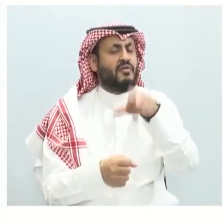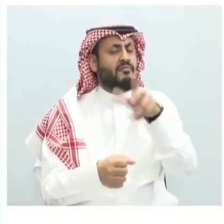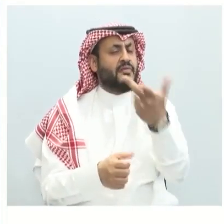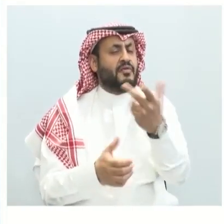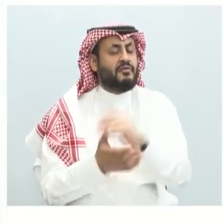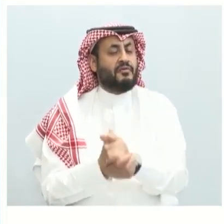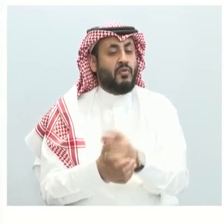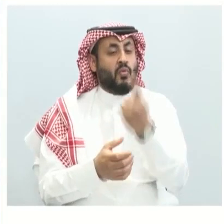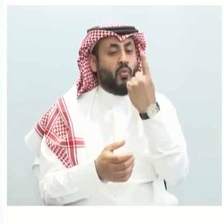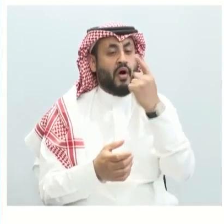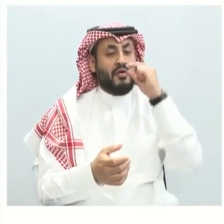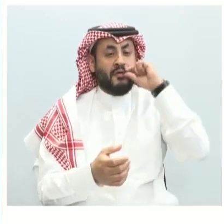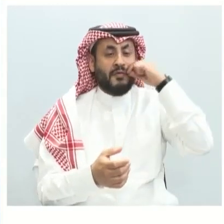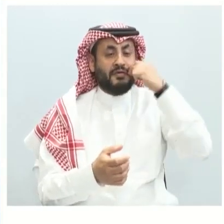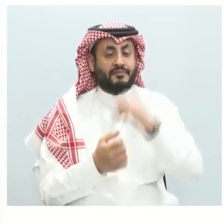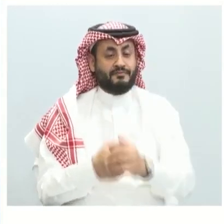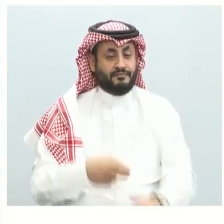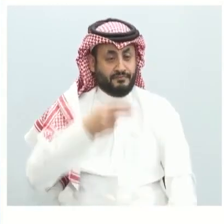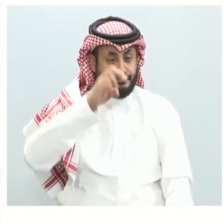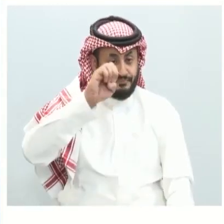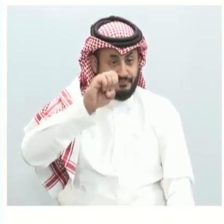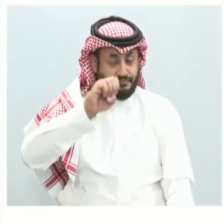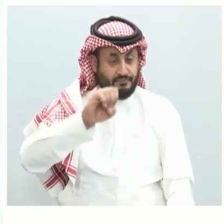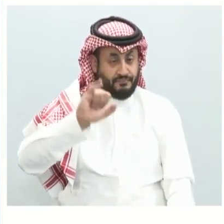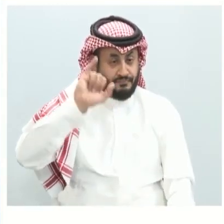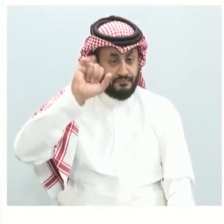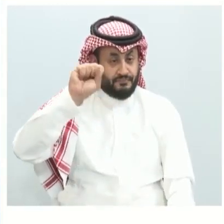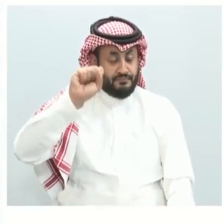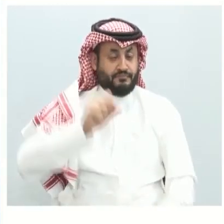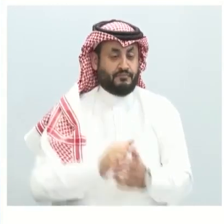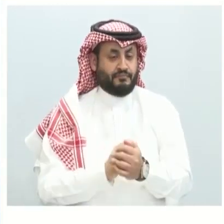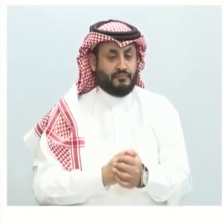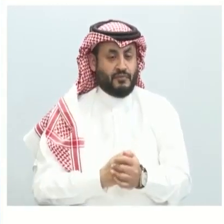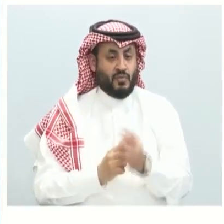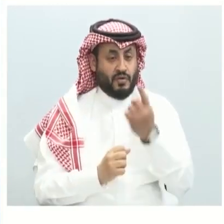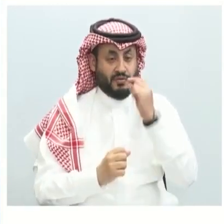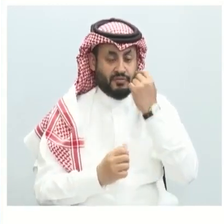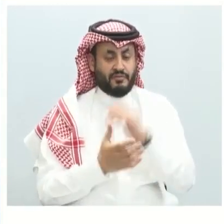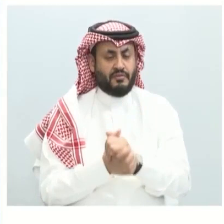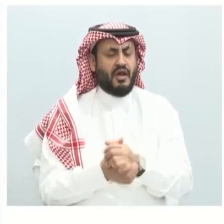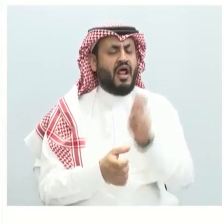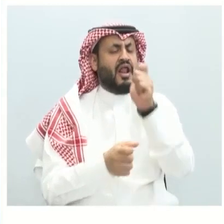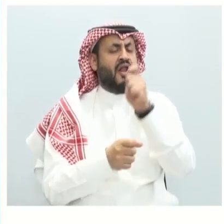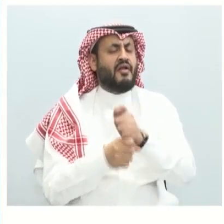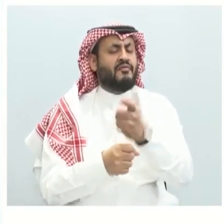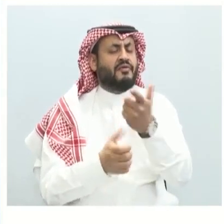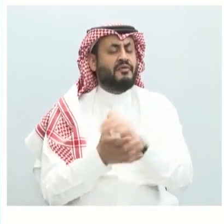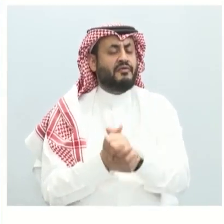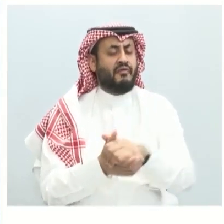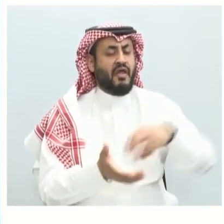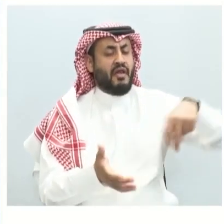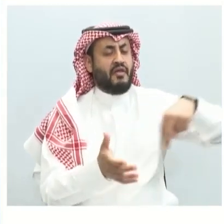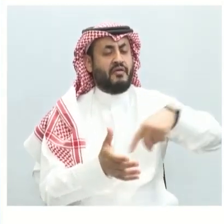me and not you we said he is going to visit the children's